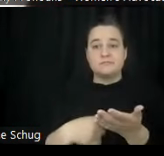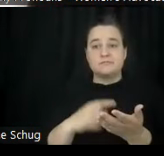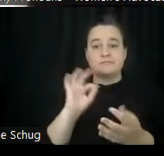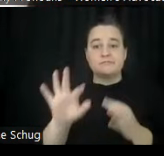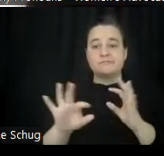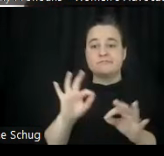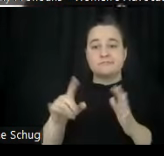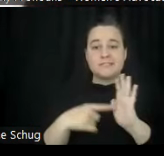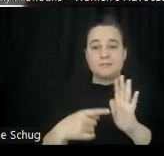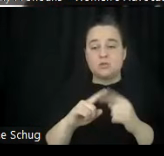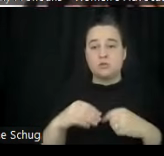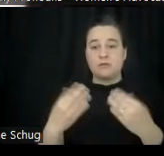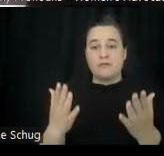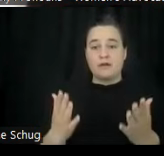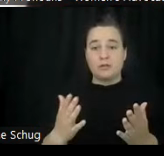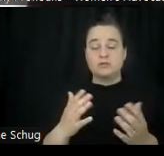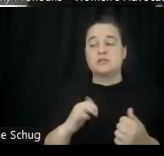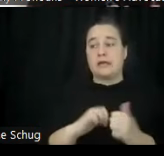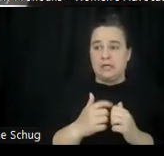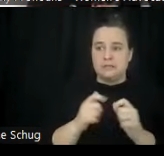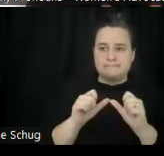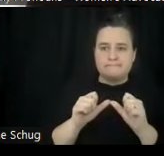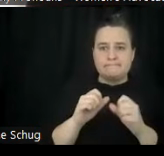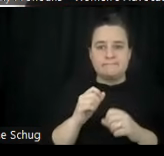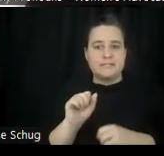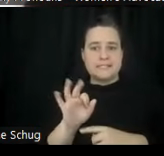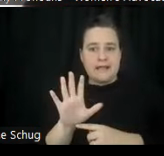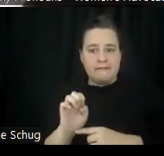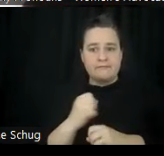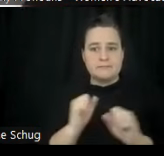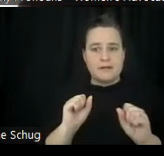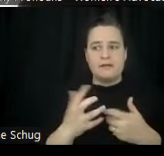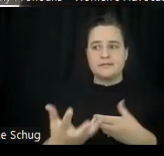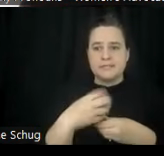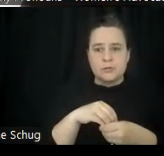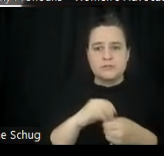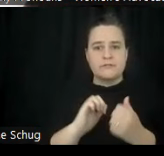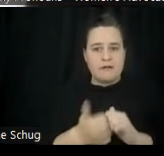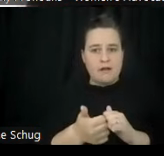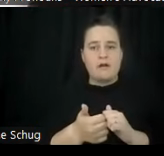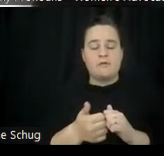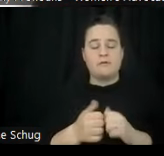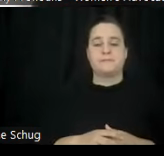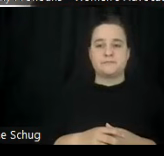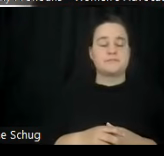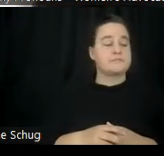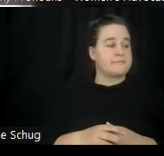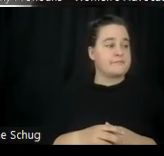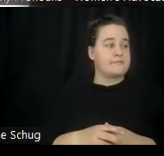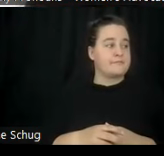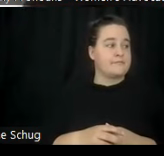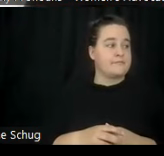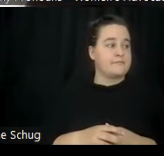examples to providers about how they can continue to make their spaces more inclusive to LGBTQIA2S+ survivors. So here are